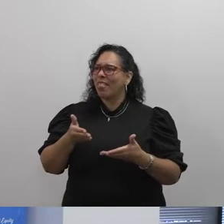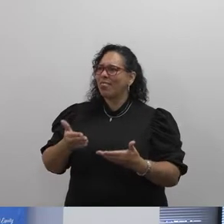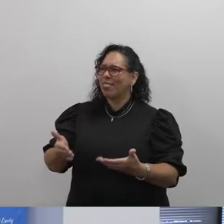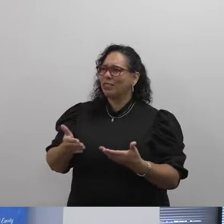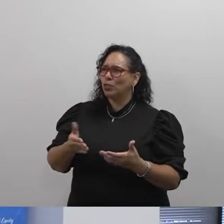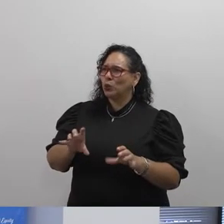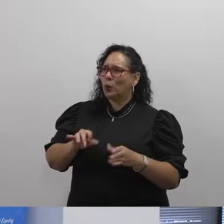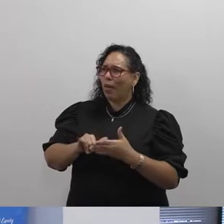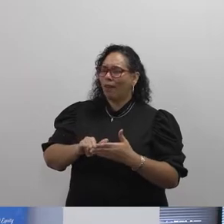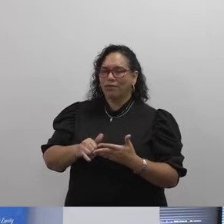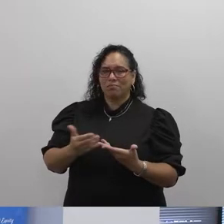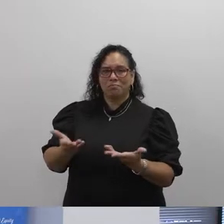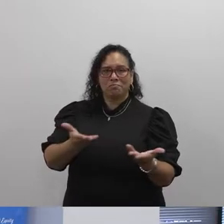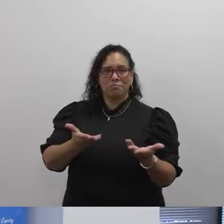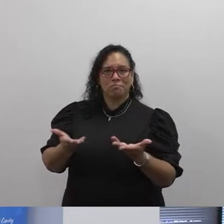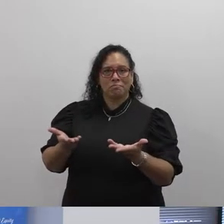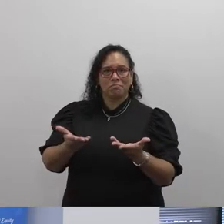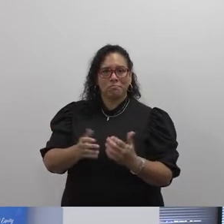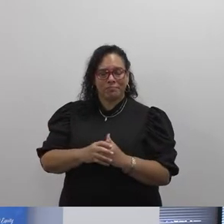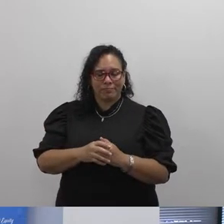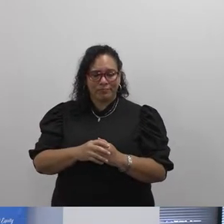Colleagues?